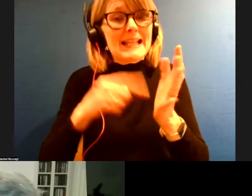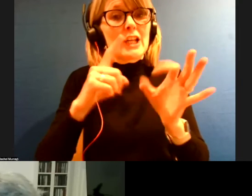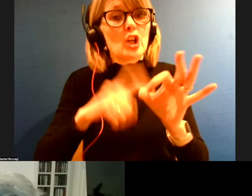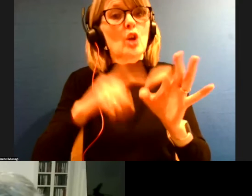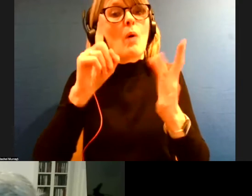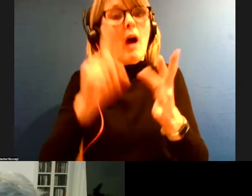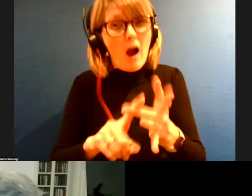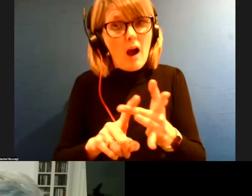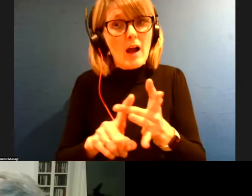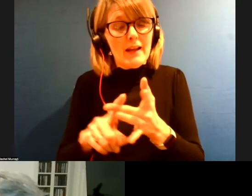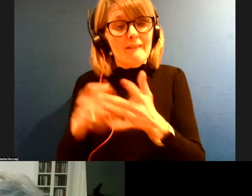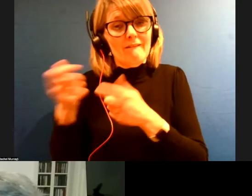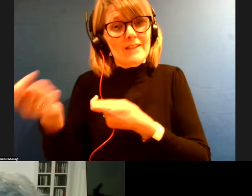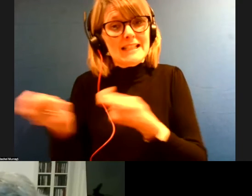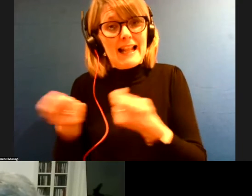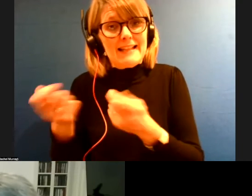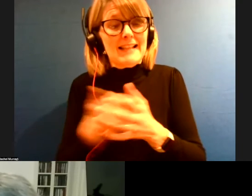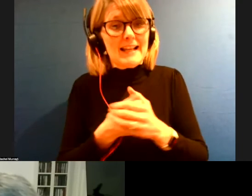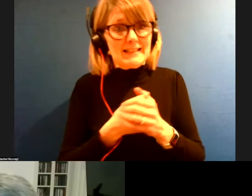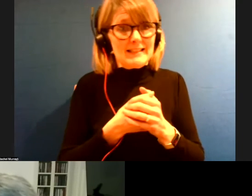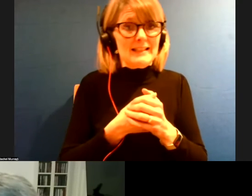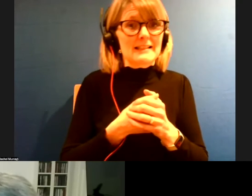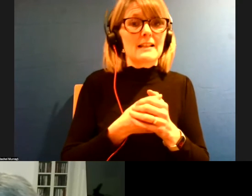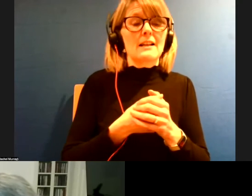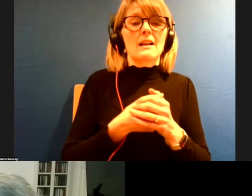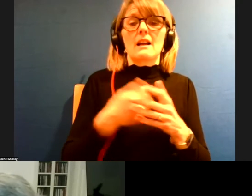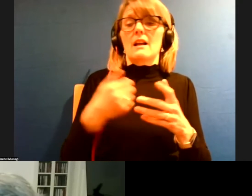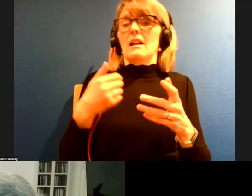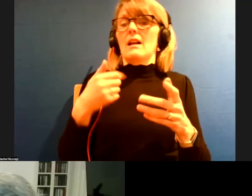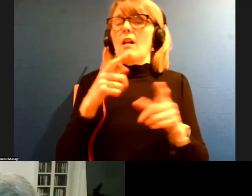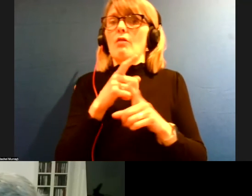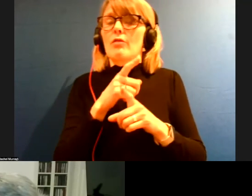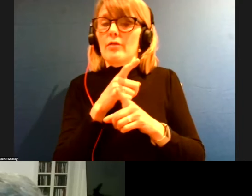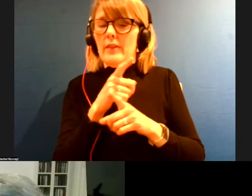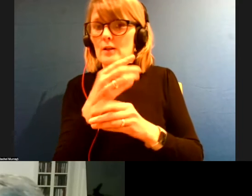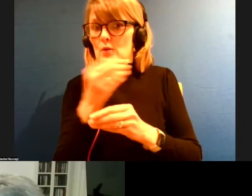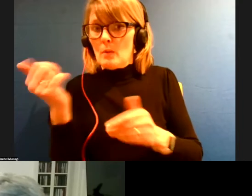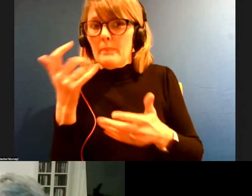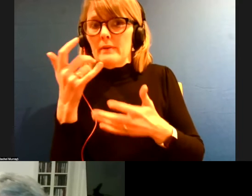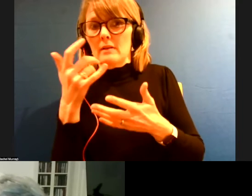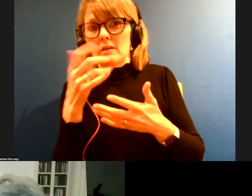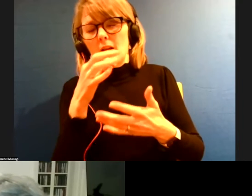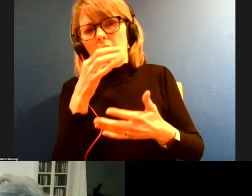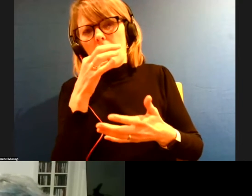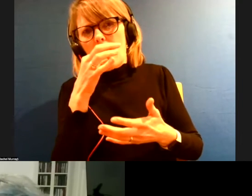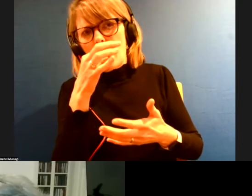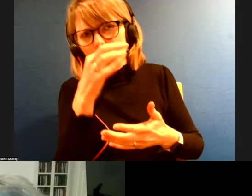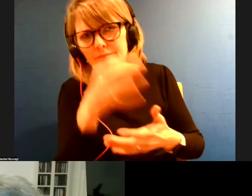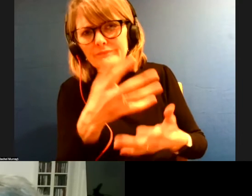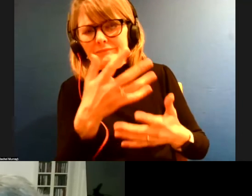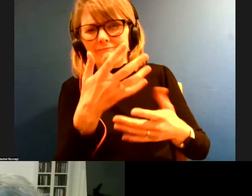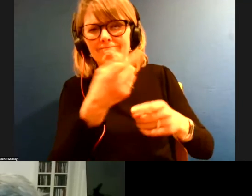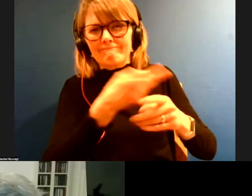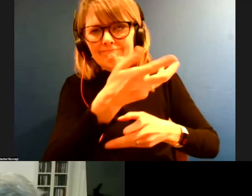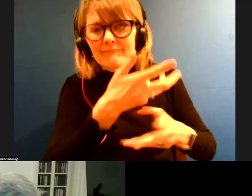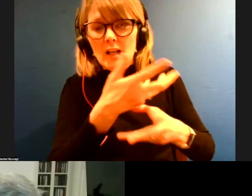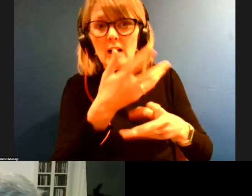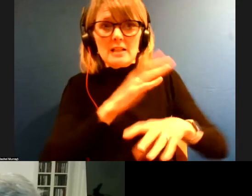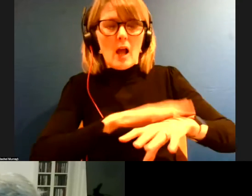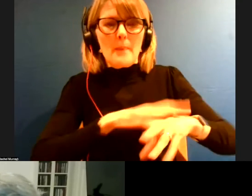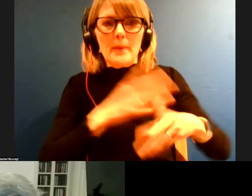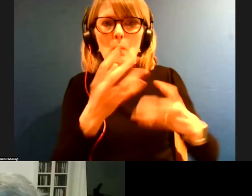to clergy who self-identified as same-sex attracted. They came out of their comfort zones. I sent them into